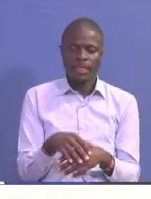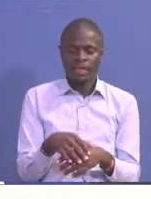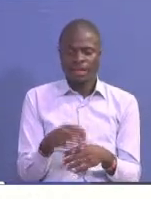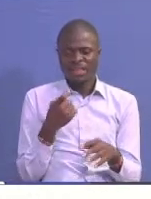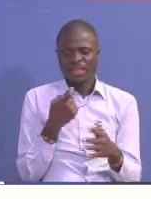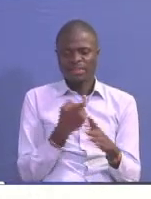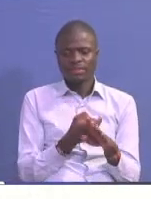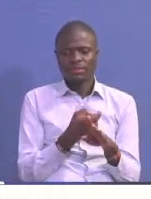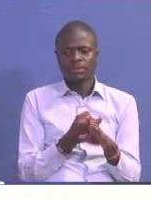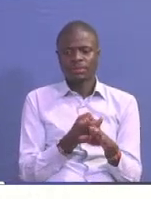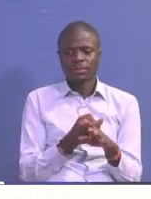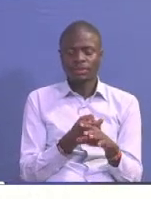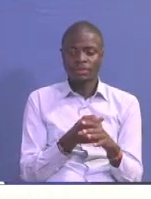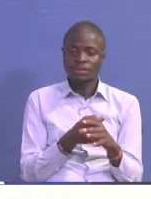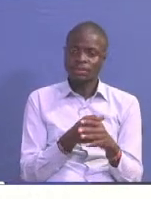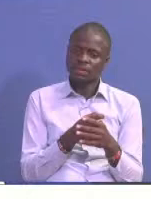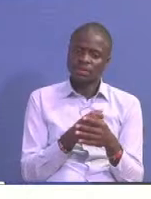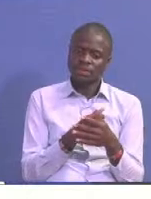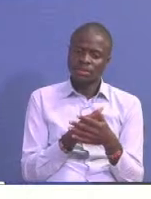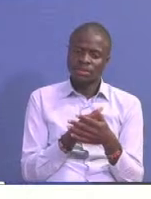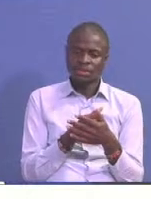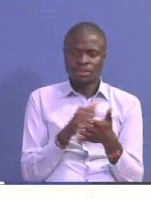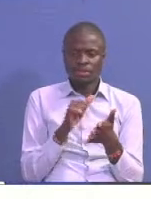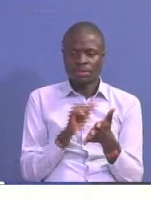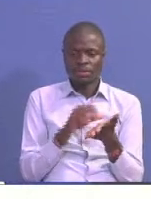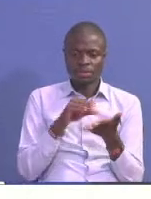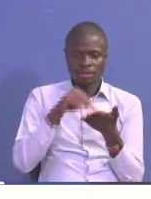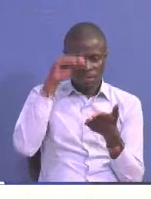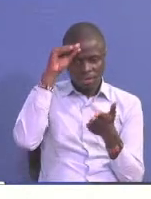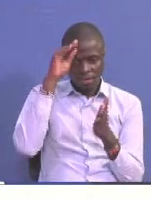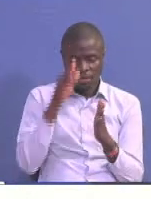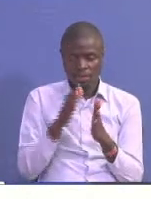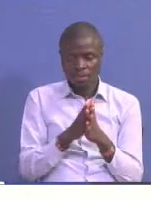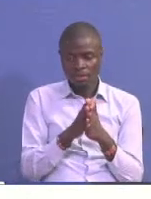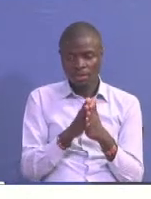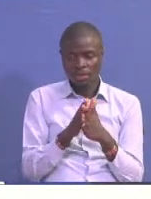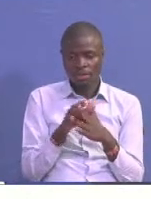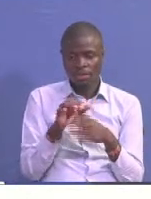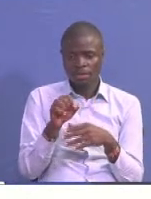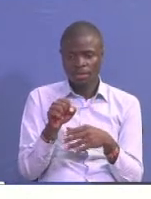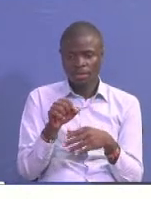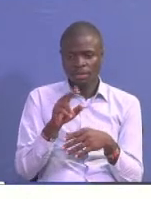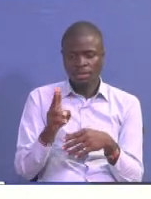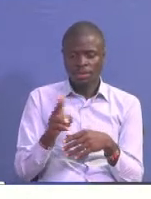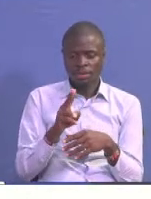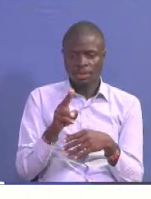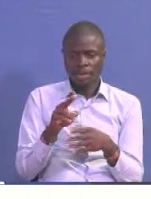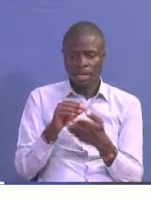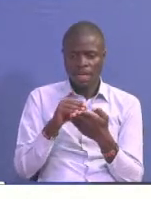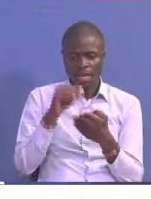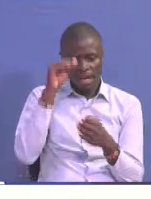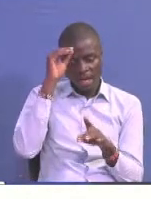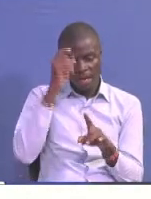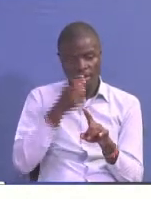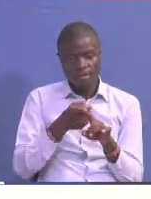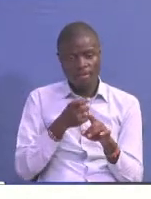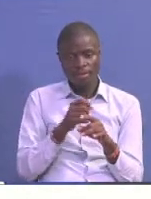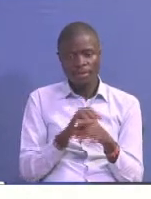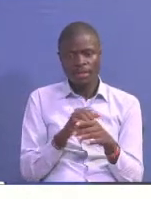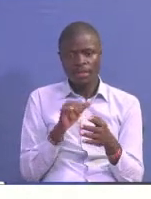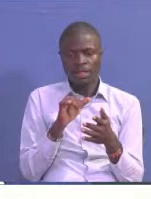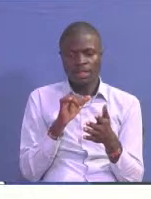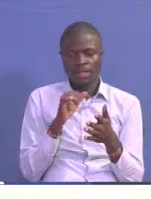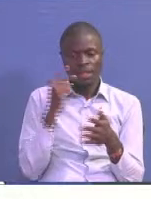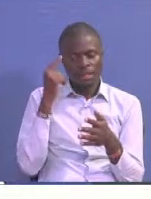equipment that students can use or can learn from. I think that